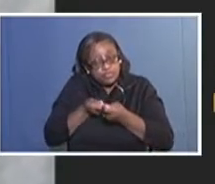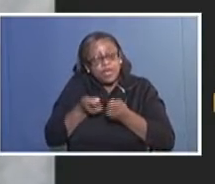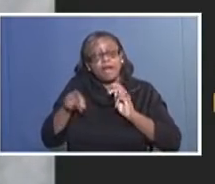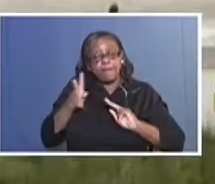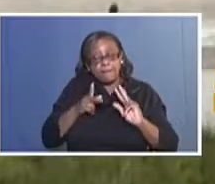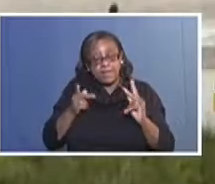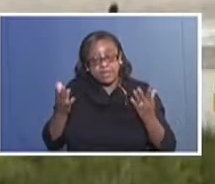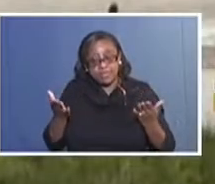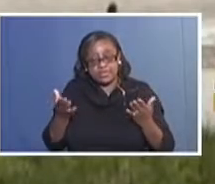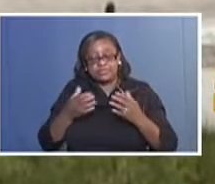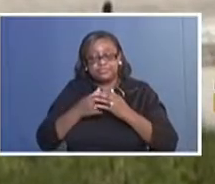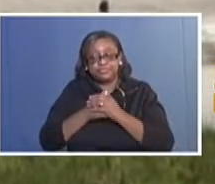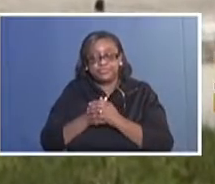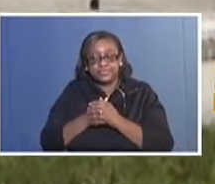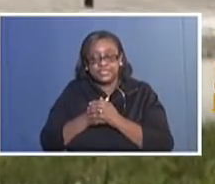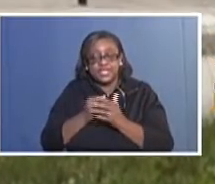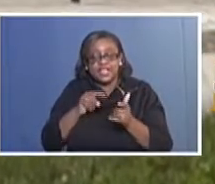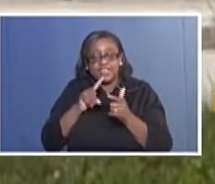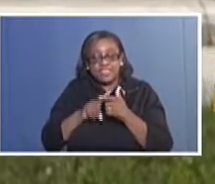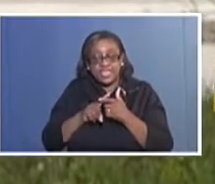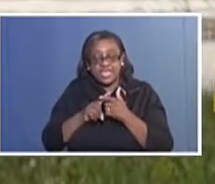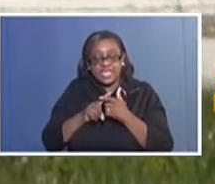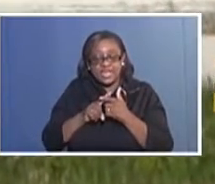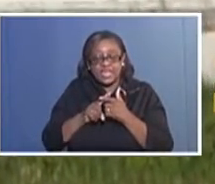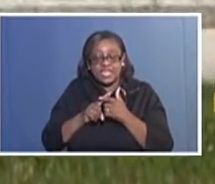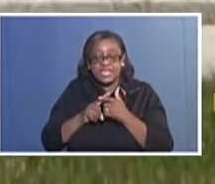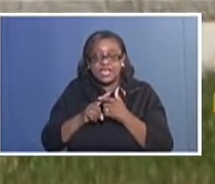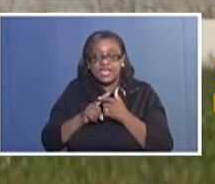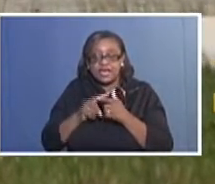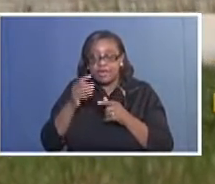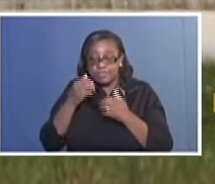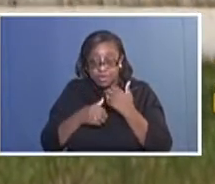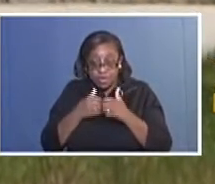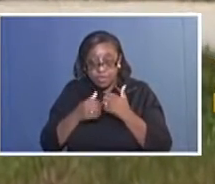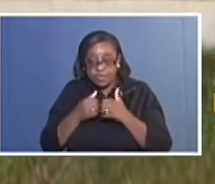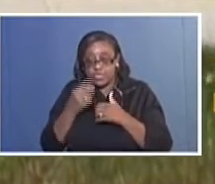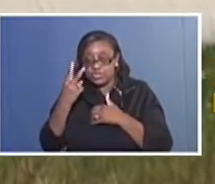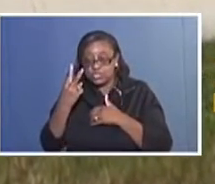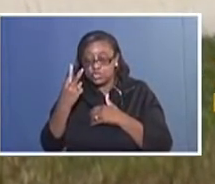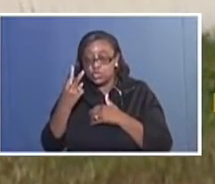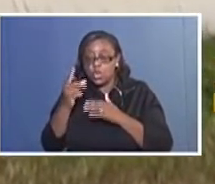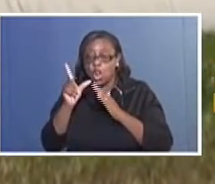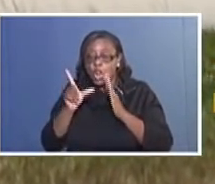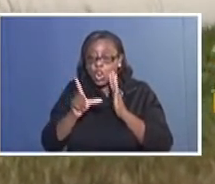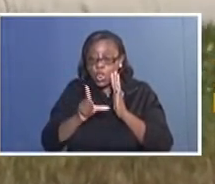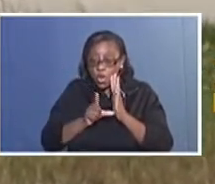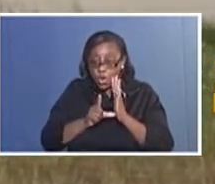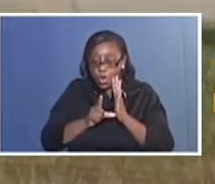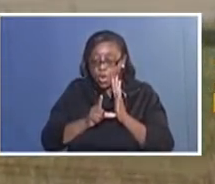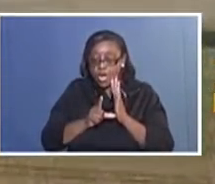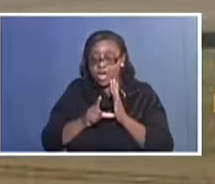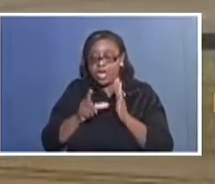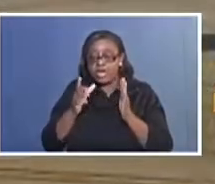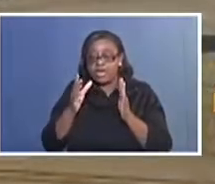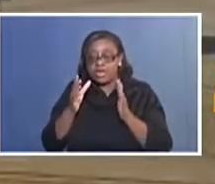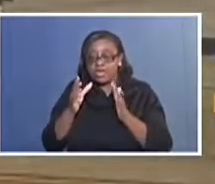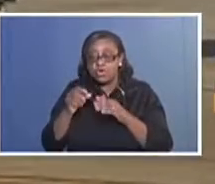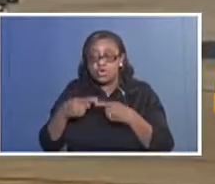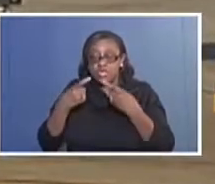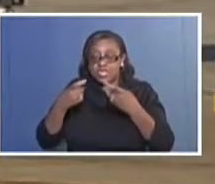neighborhood. Well, an ongoing dispute between two law firms over who will be awarded